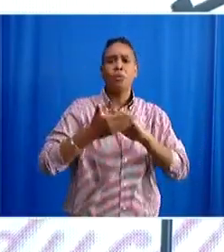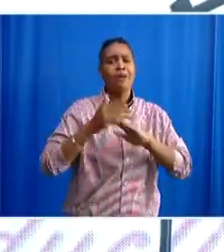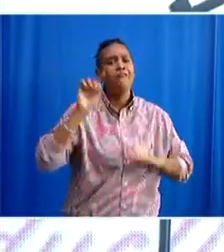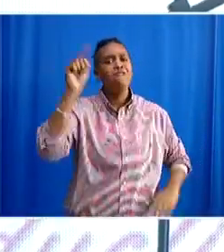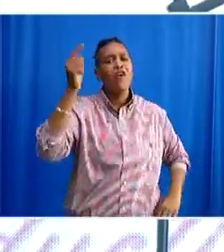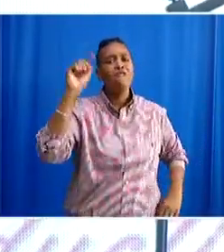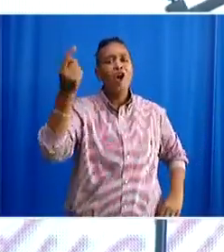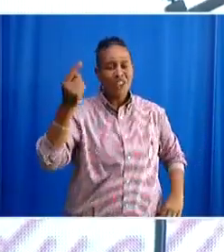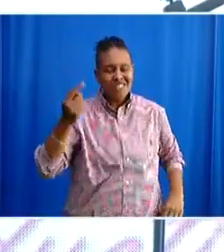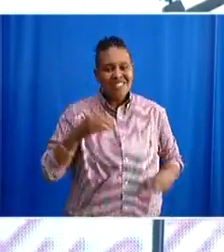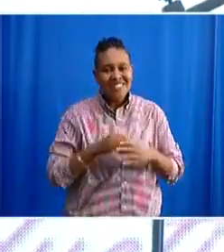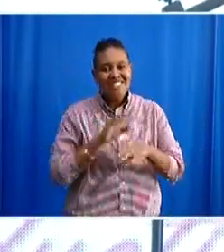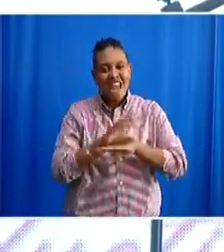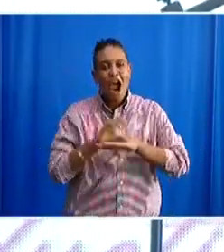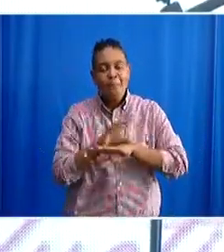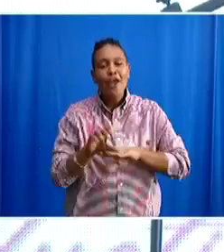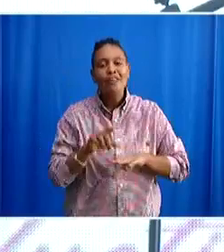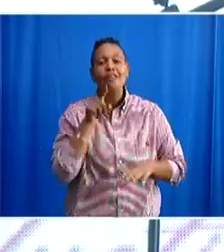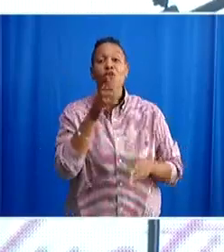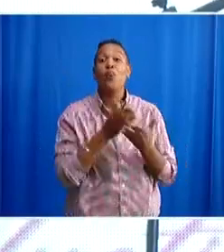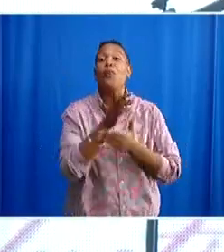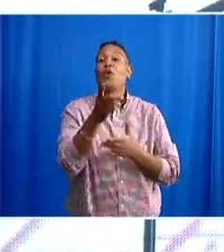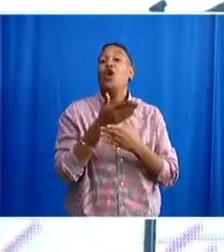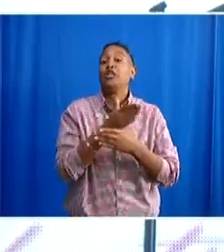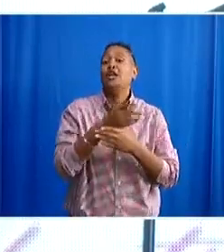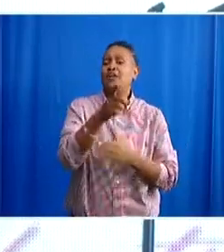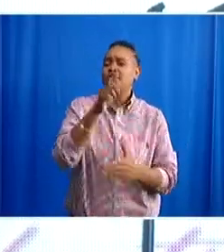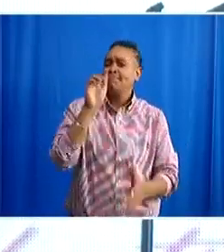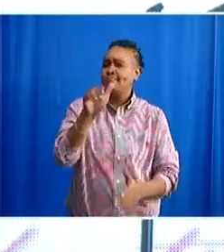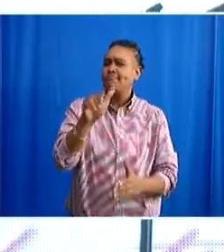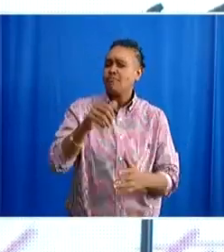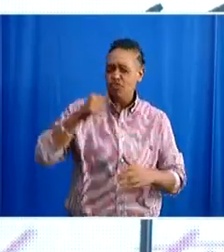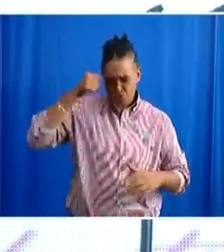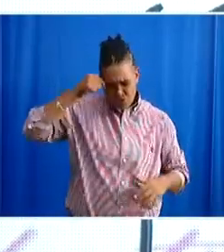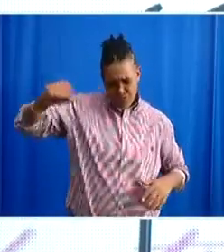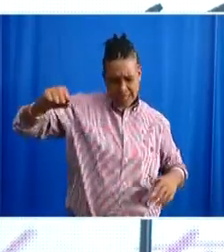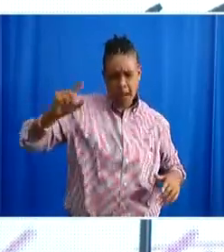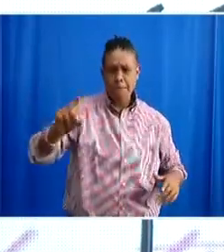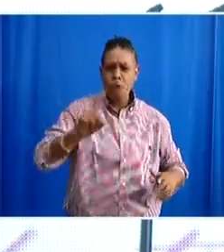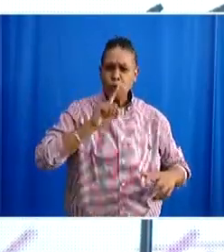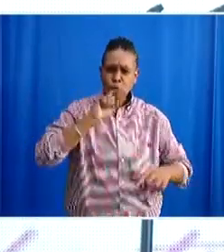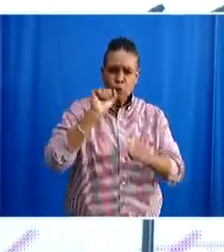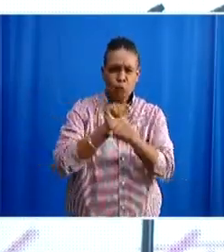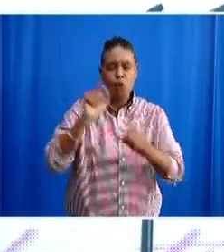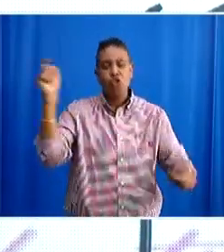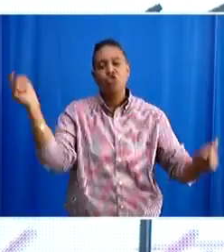your sharing, we were reminded that resilience must be truly